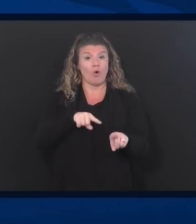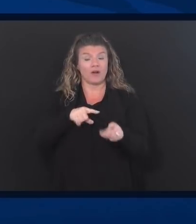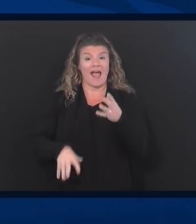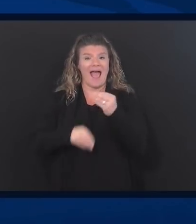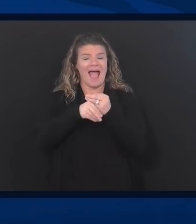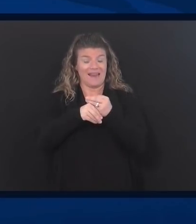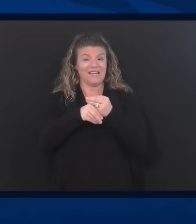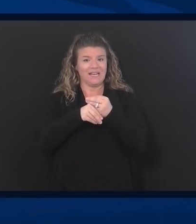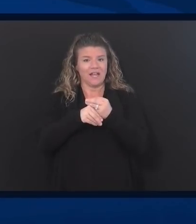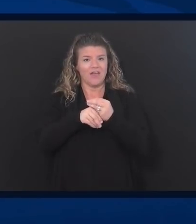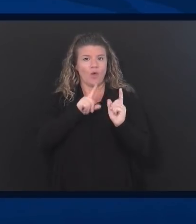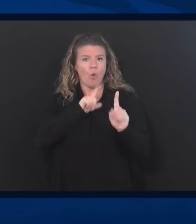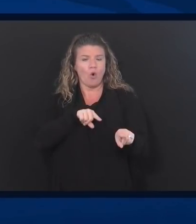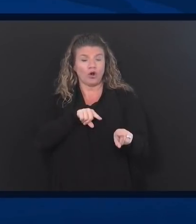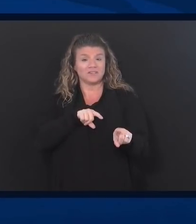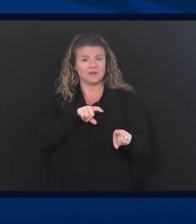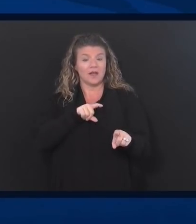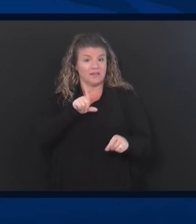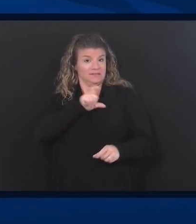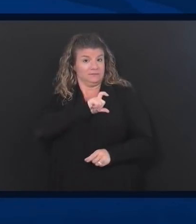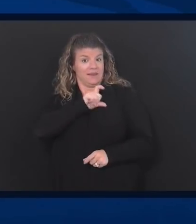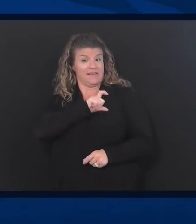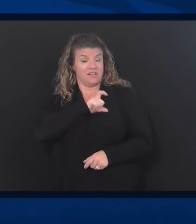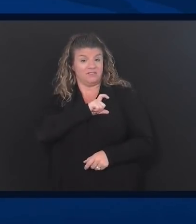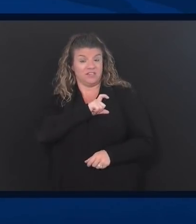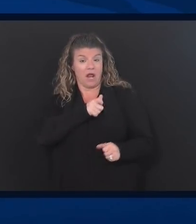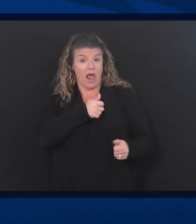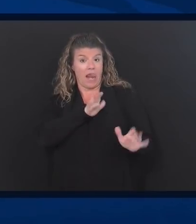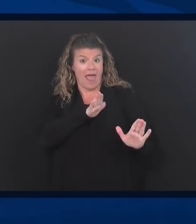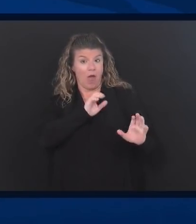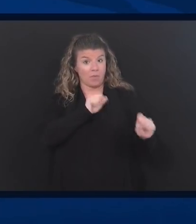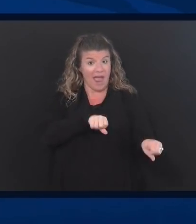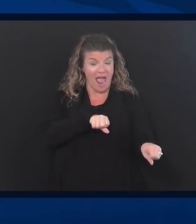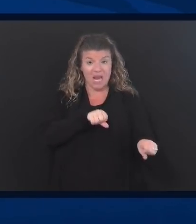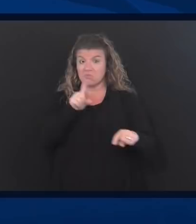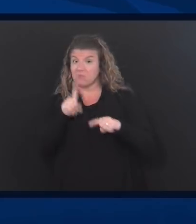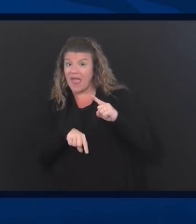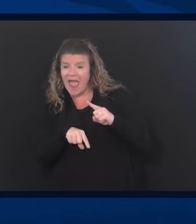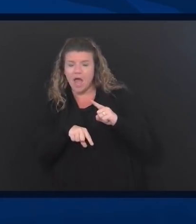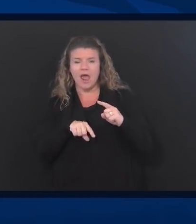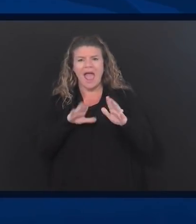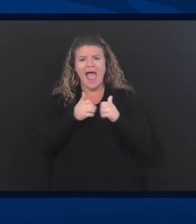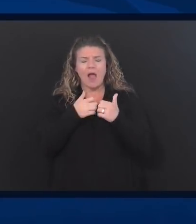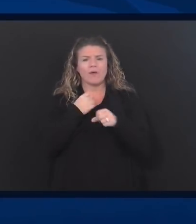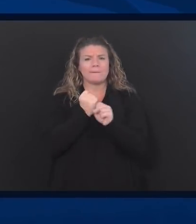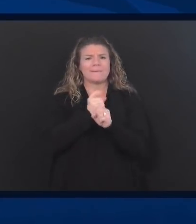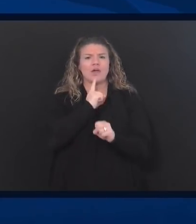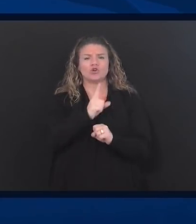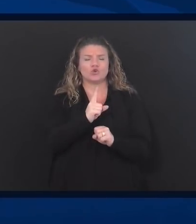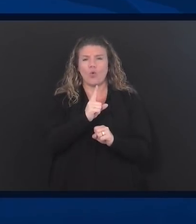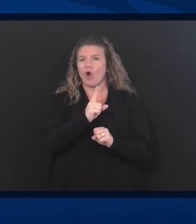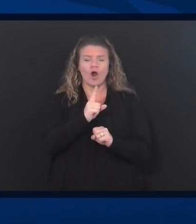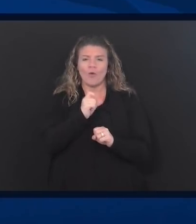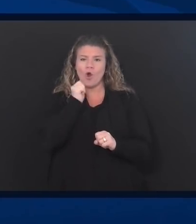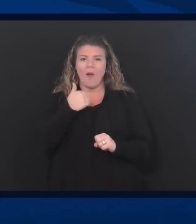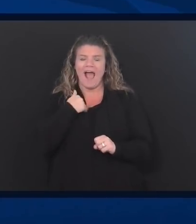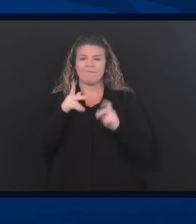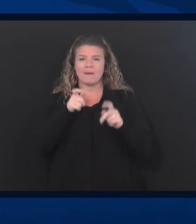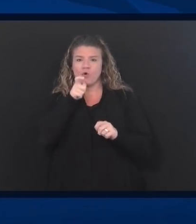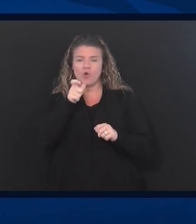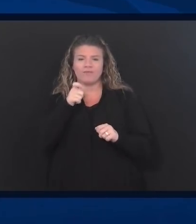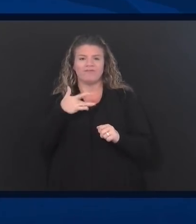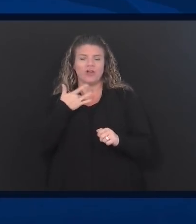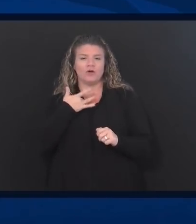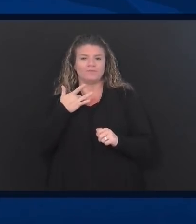police officers allowed to do, what are they not allowed to do, and what's being done to ensure that there aren't abuses of power with these broad new